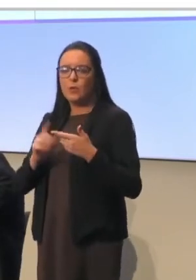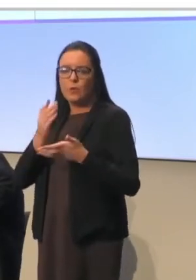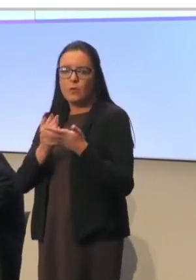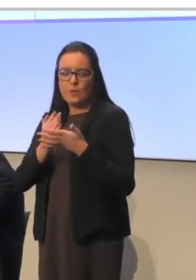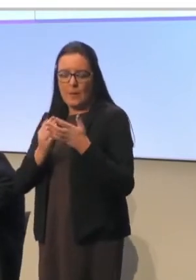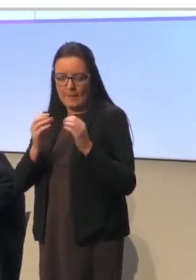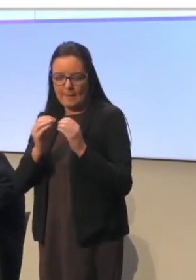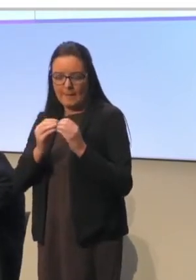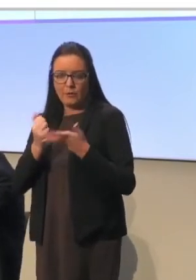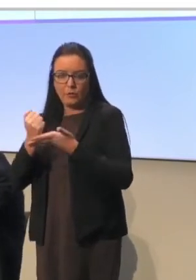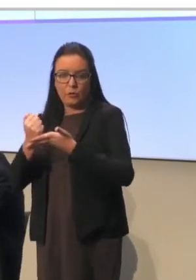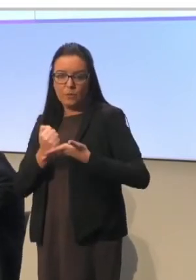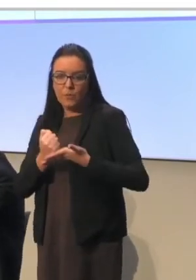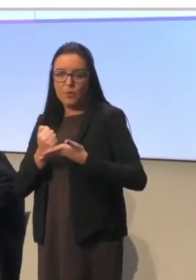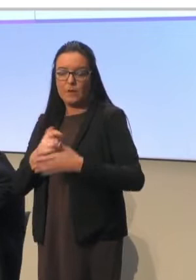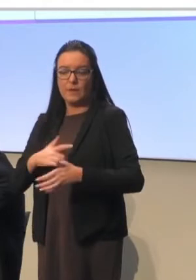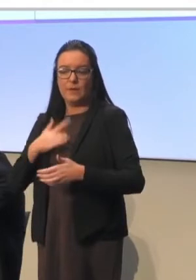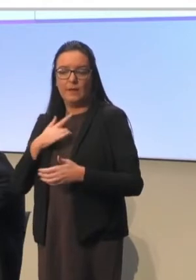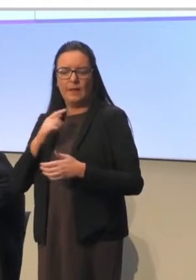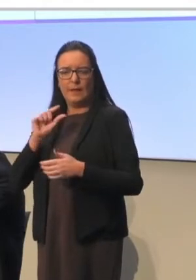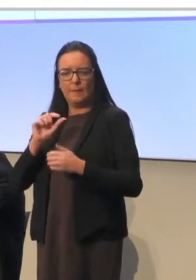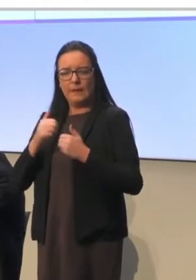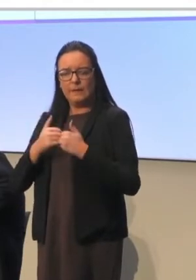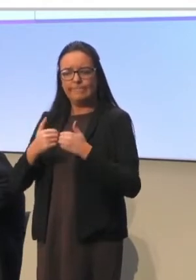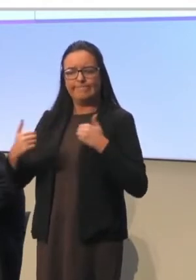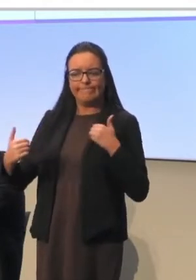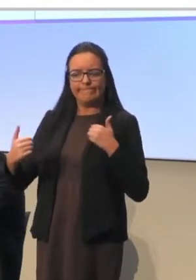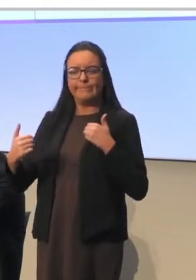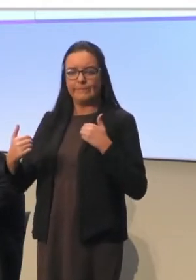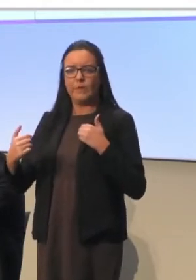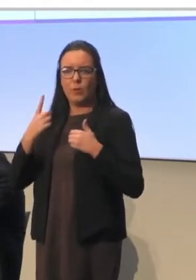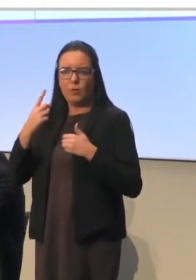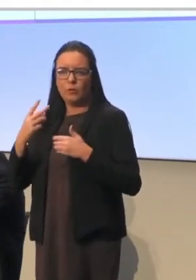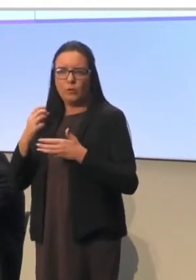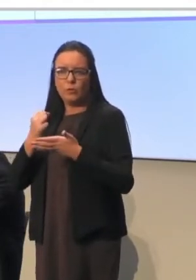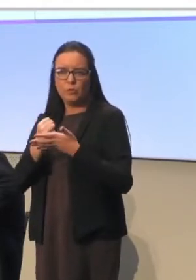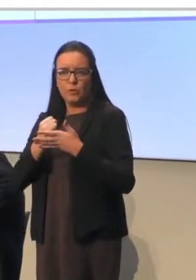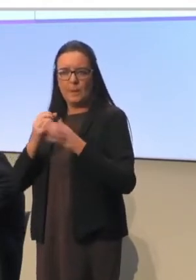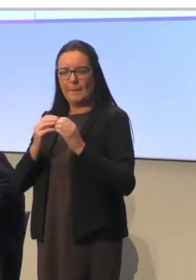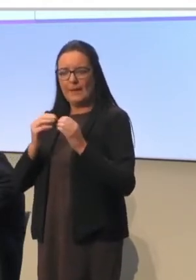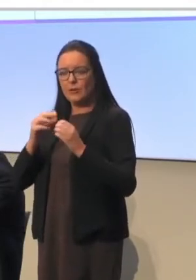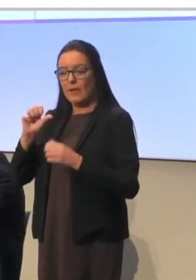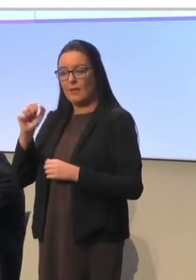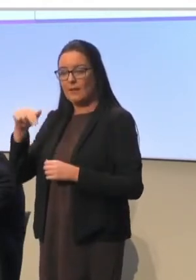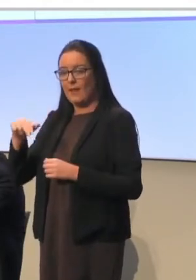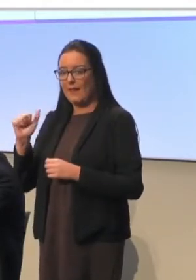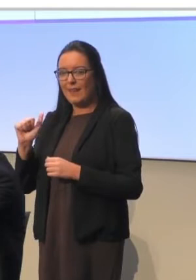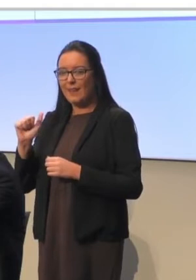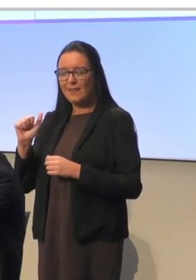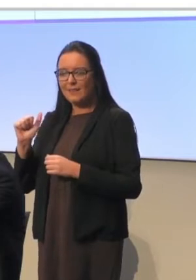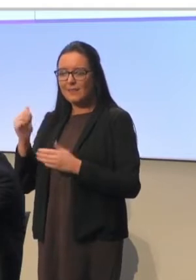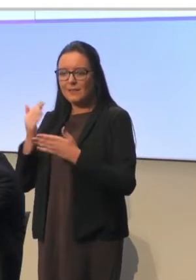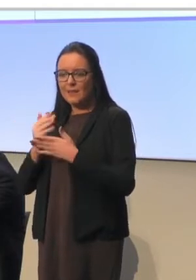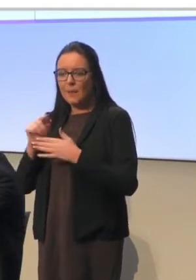were receiving made them feel kind of segregated, and specifically one or two mentioned that an SNA kind of got in the way of their ability to interact